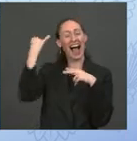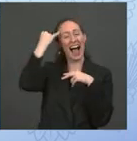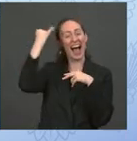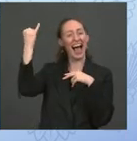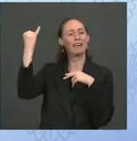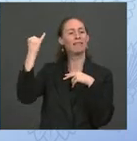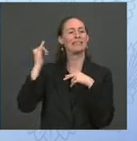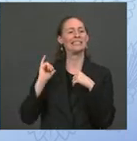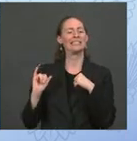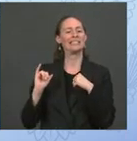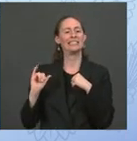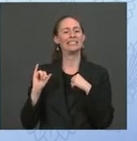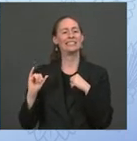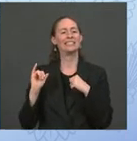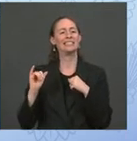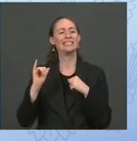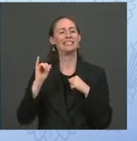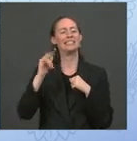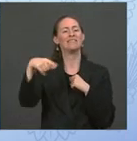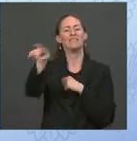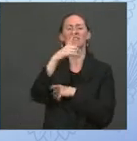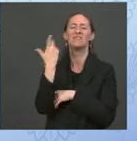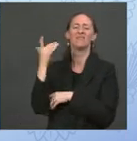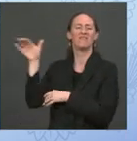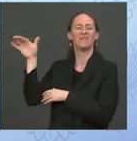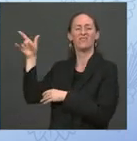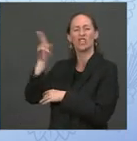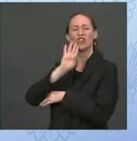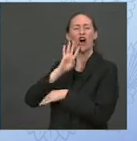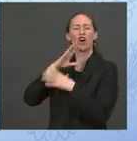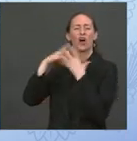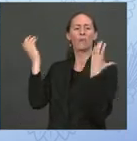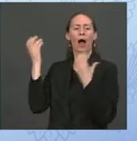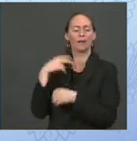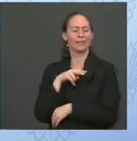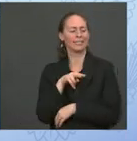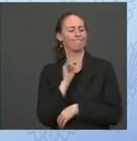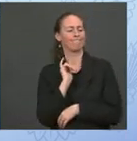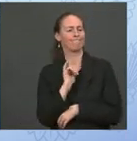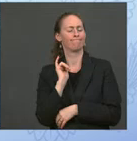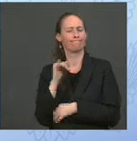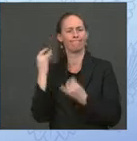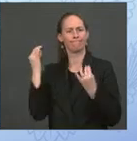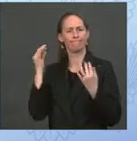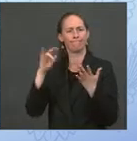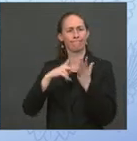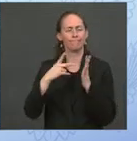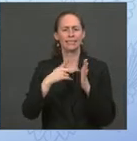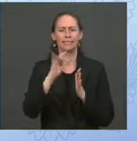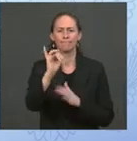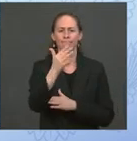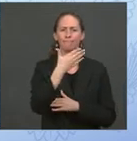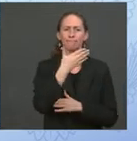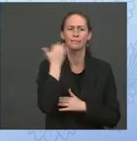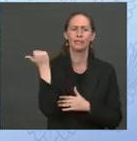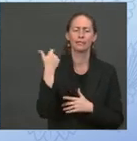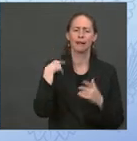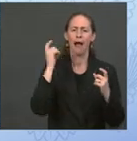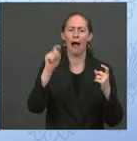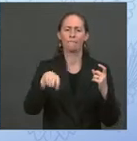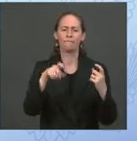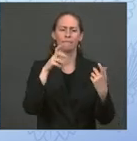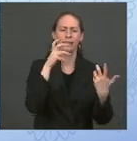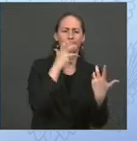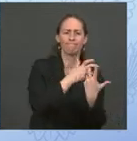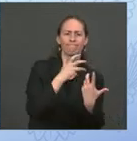student, talking too much. We'd been trying to make our kids fit into this mold of a predetermined lesson plan